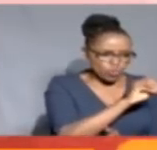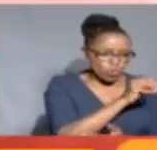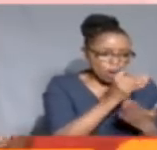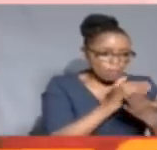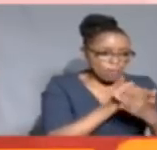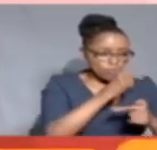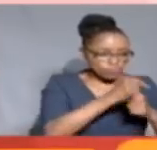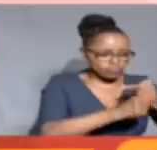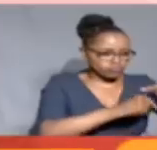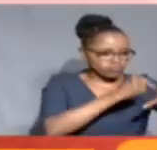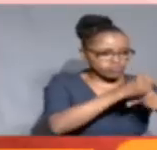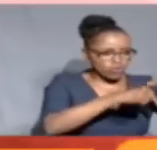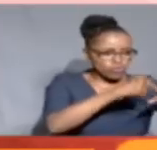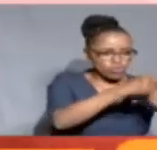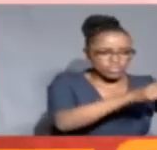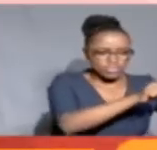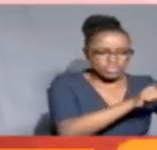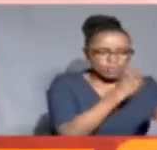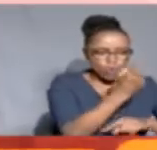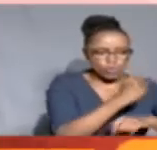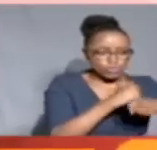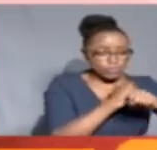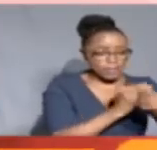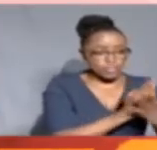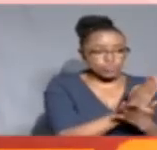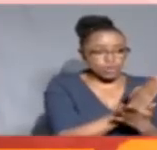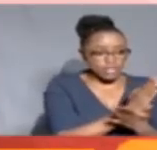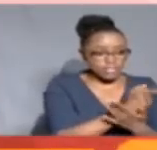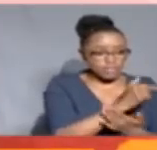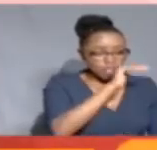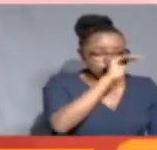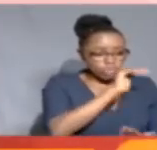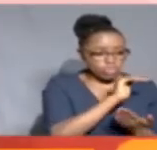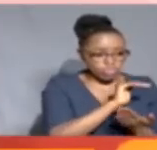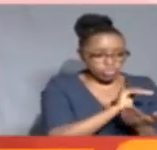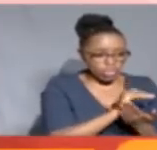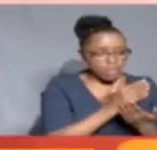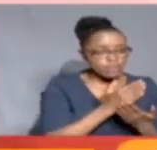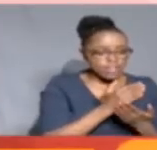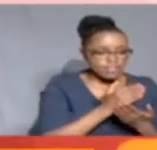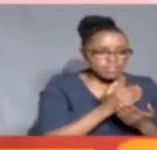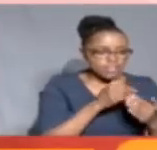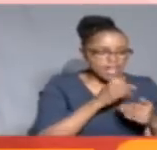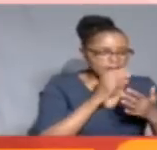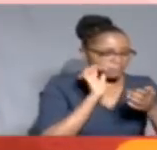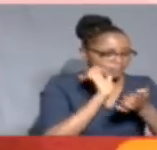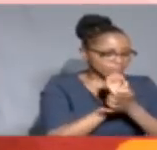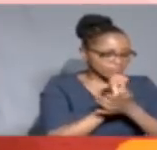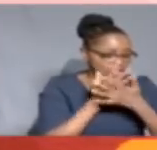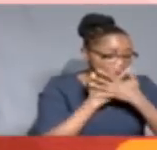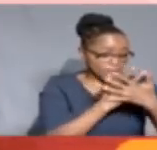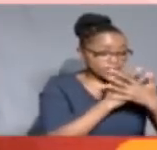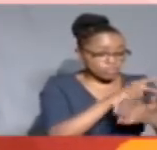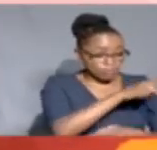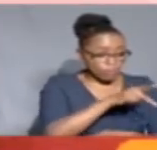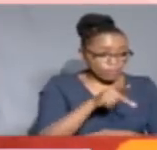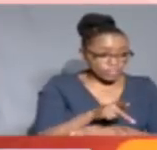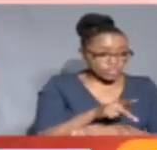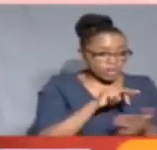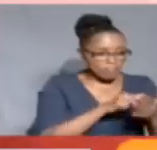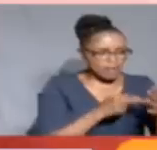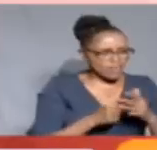which goes around actually just to make sure that they reduce the prison population. Otherwise, the prison population